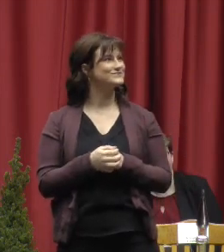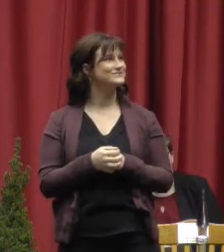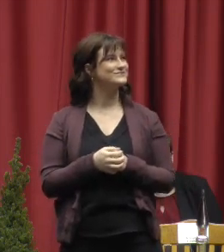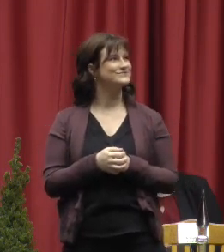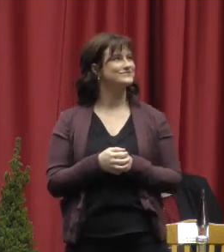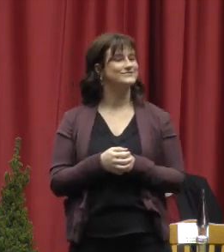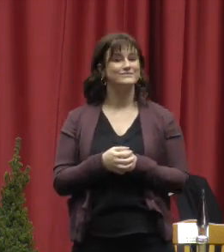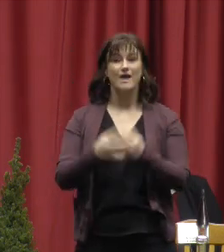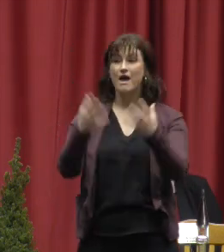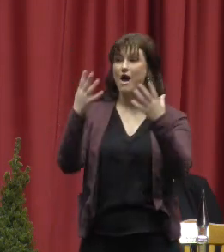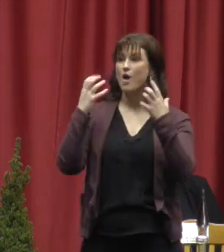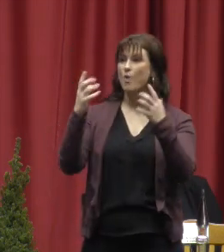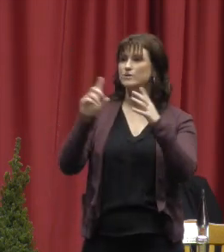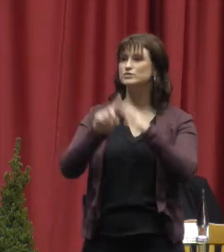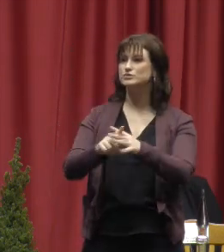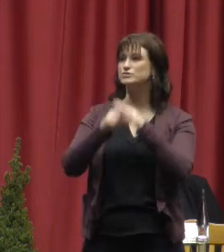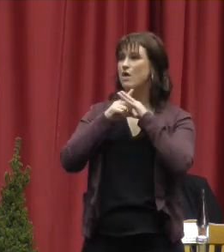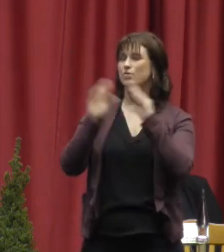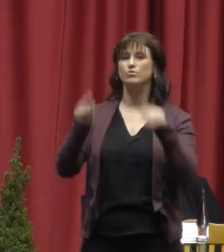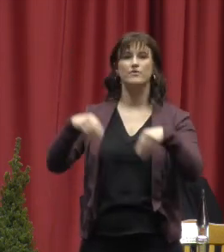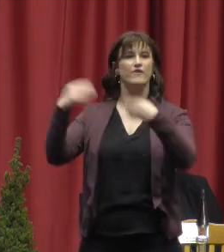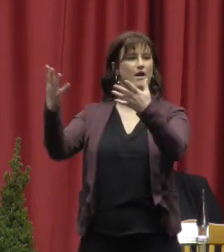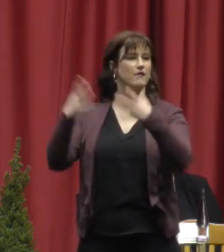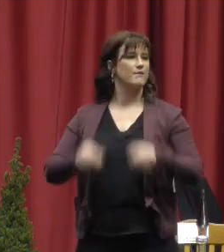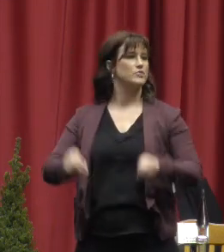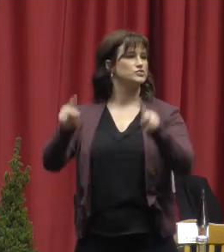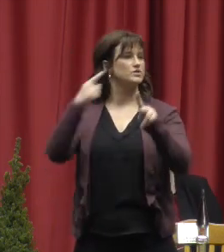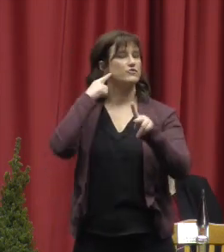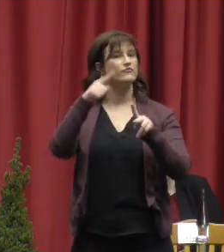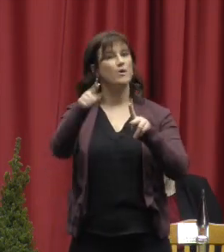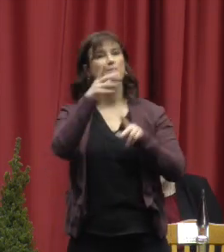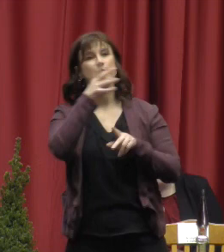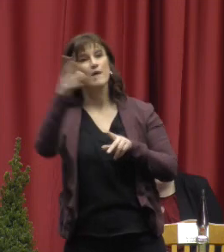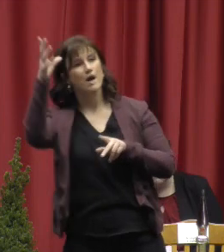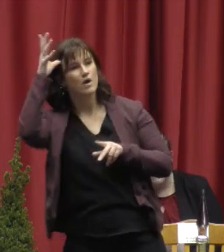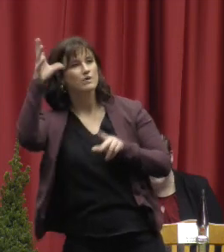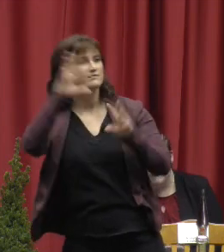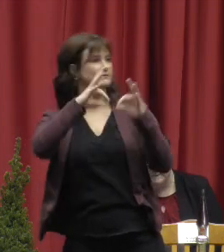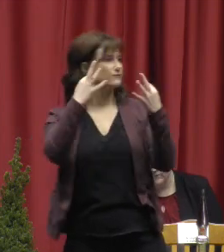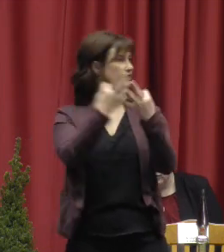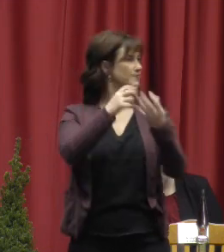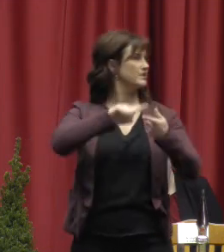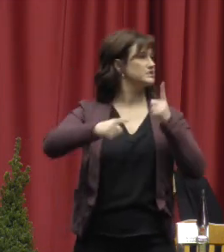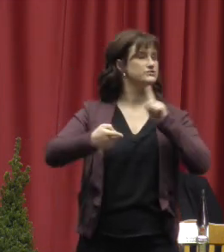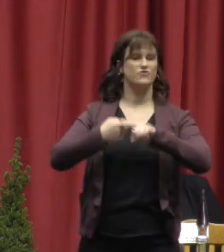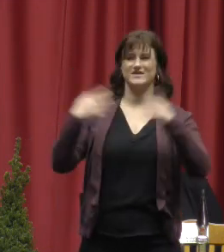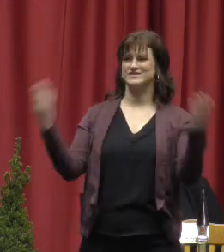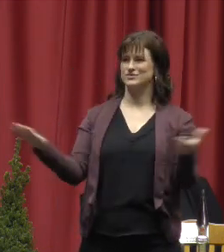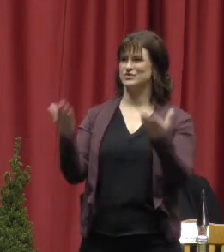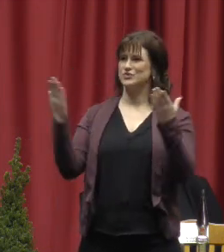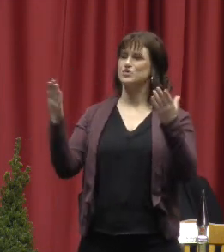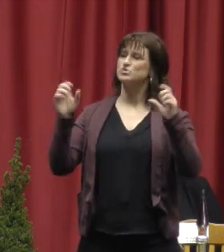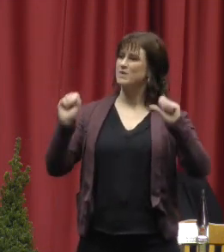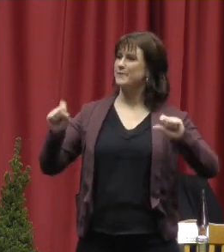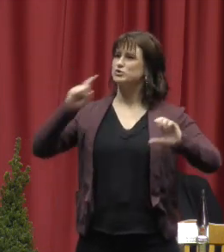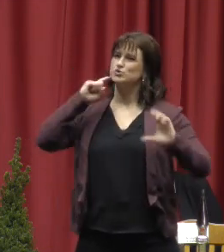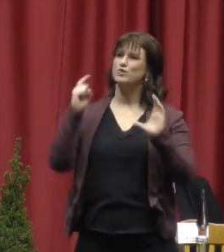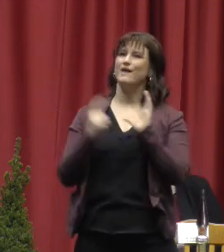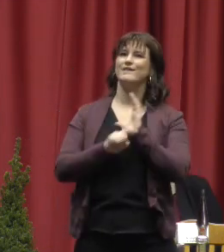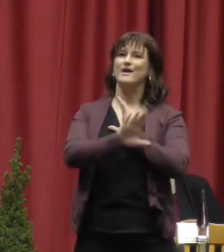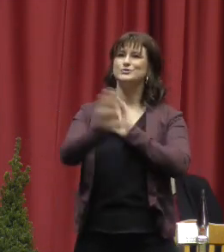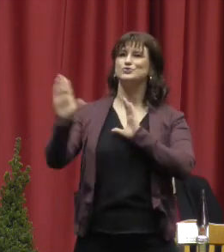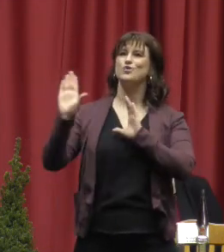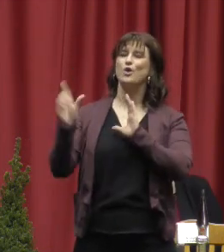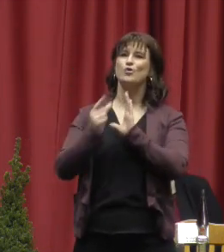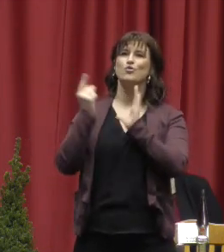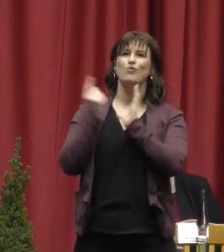I'd like to start by giving an opportunity to the parents, families, and friends who are here today to recognize their graduates.